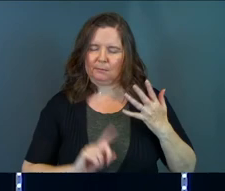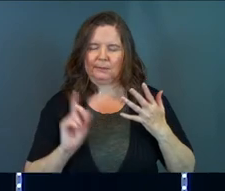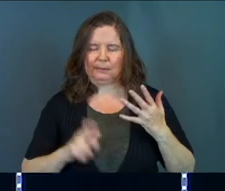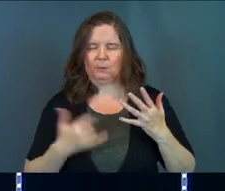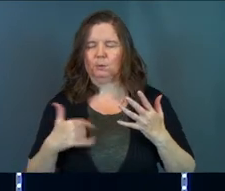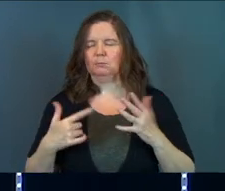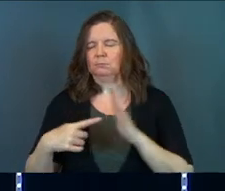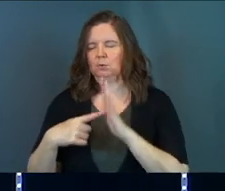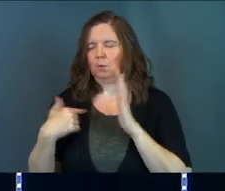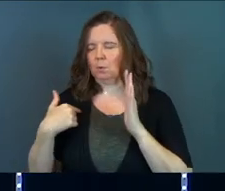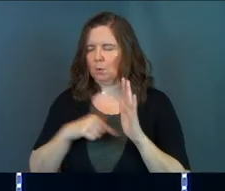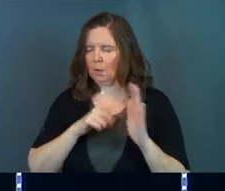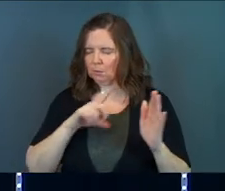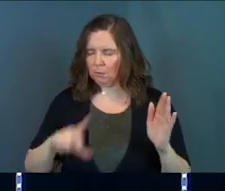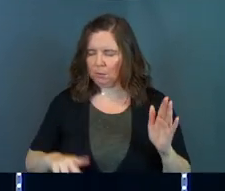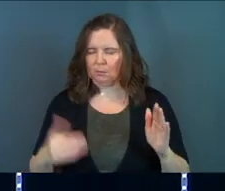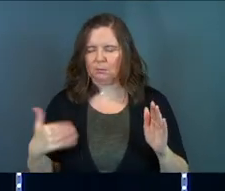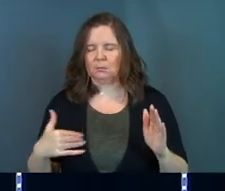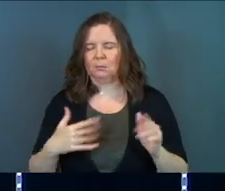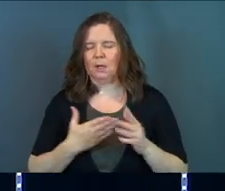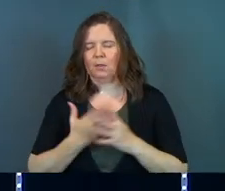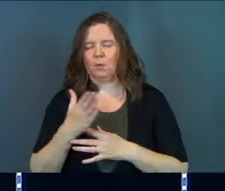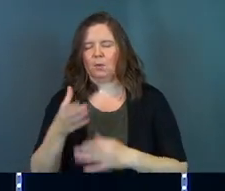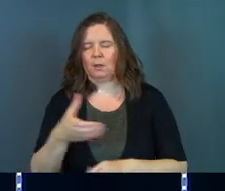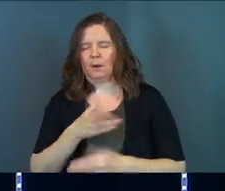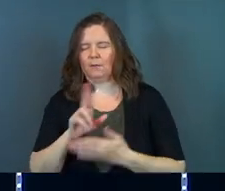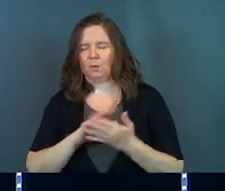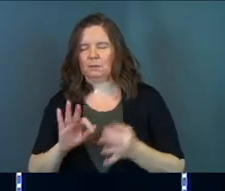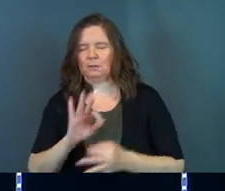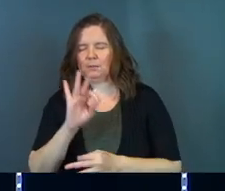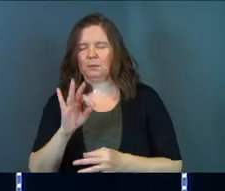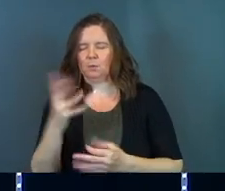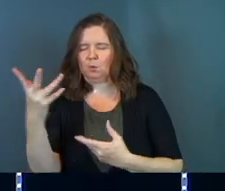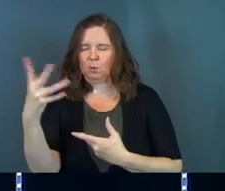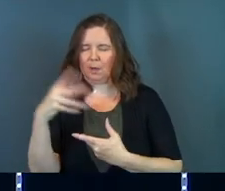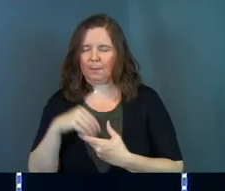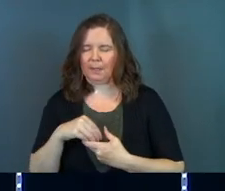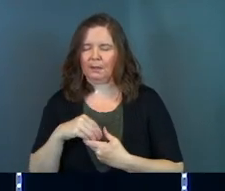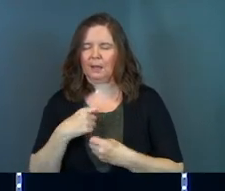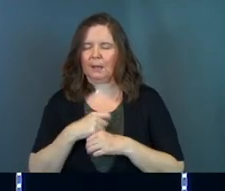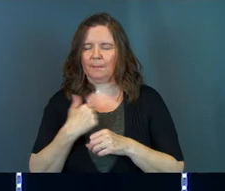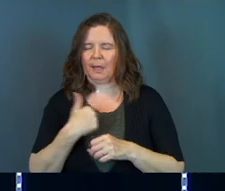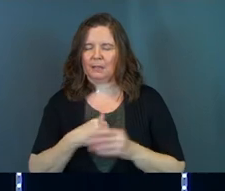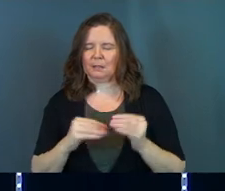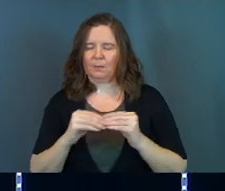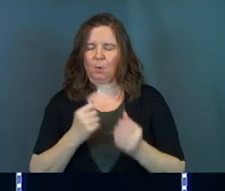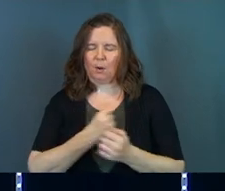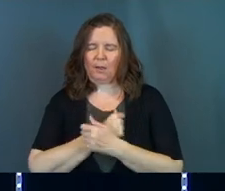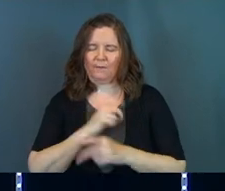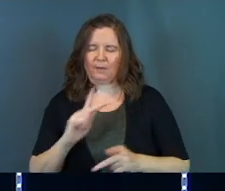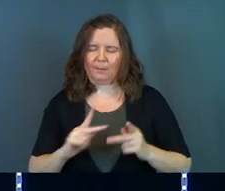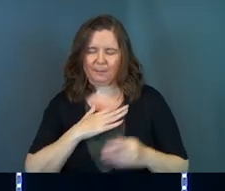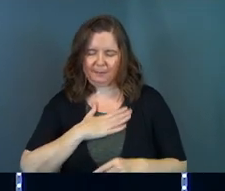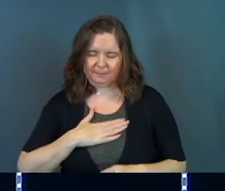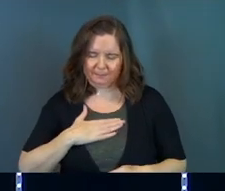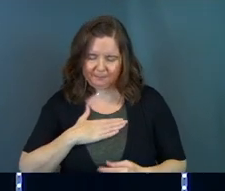desperately needs to change. And then through the power of your Holy Spirit, Lord, would you come in and make us a more loving